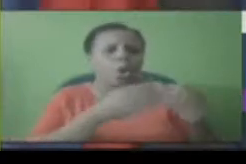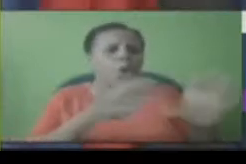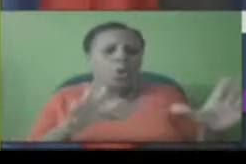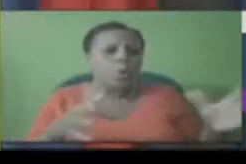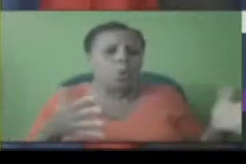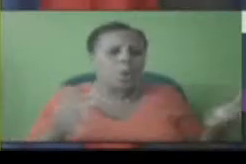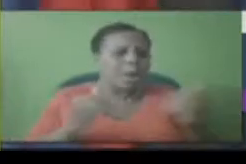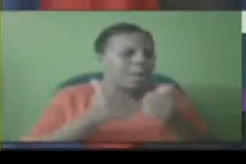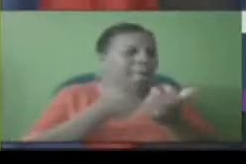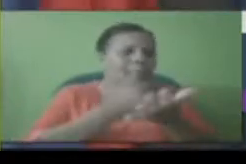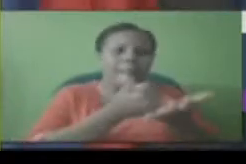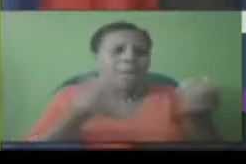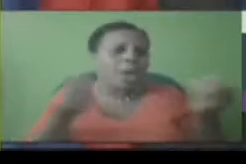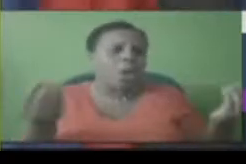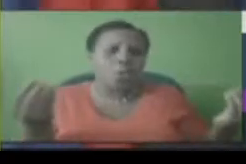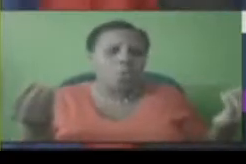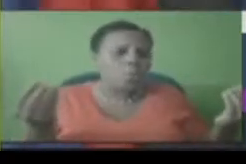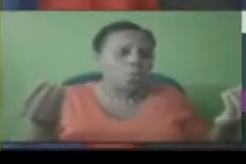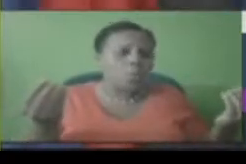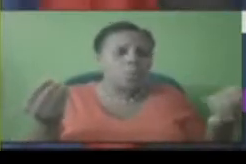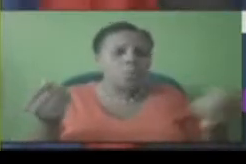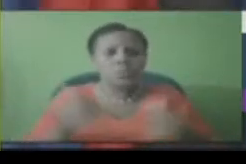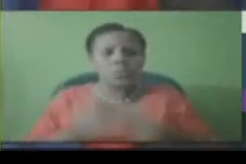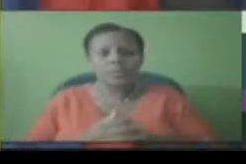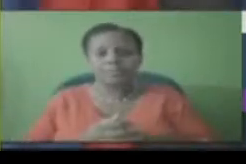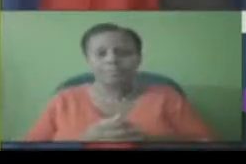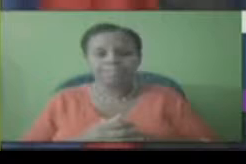else is that a lot of people